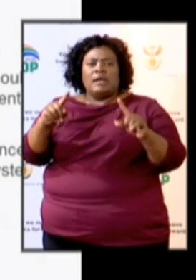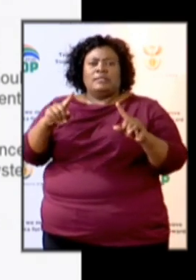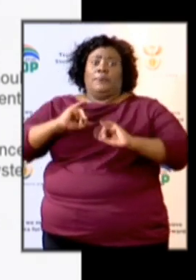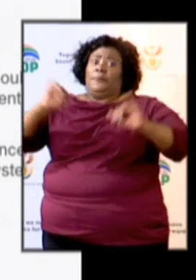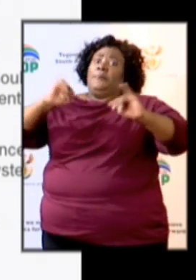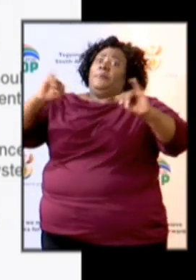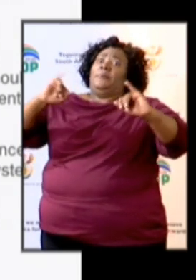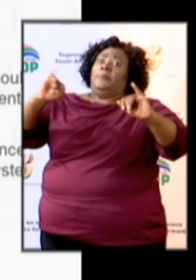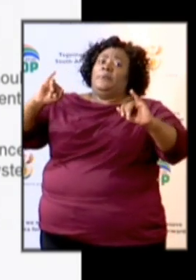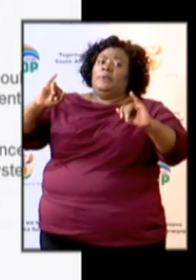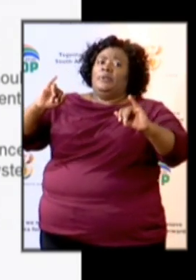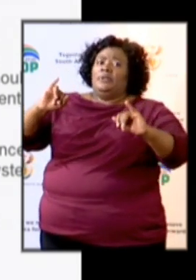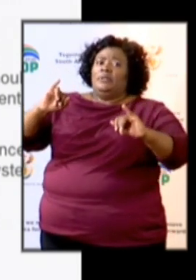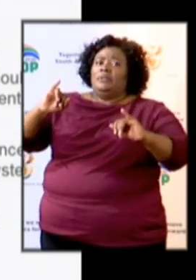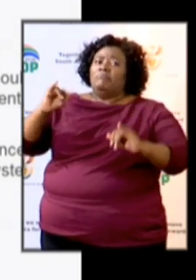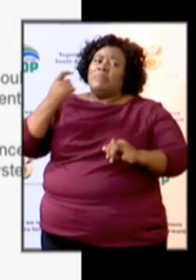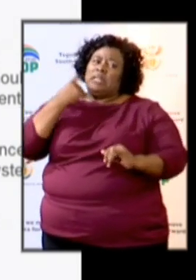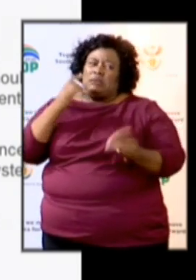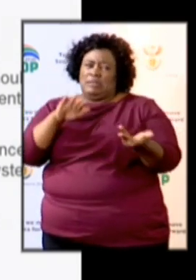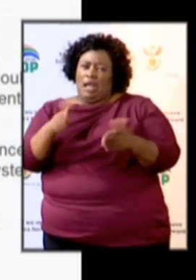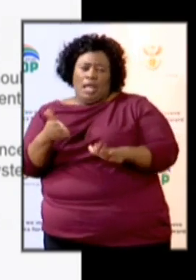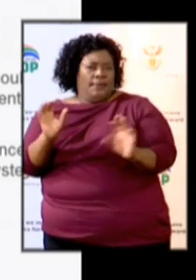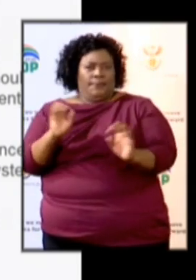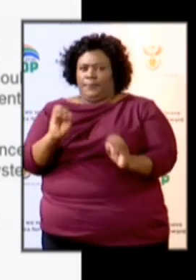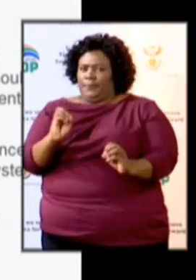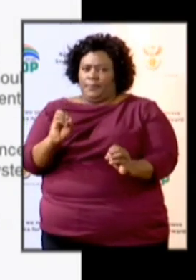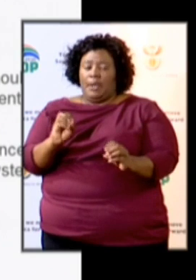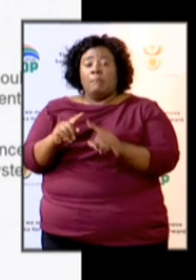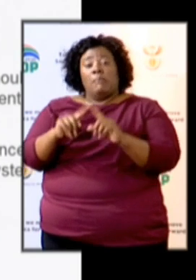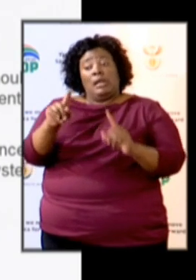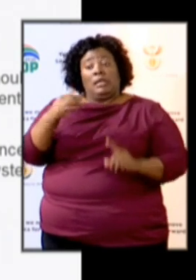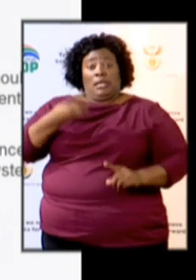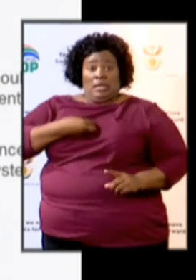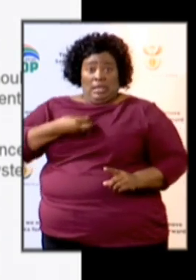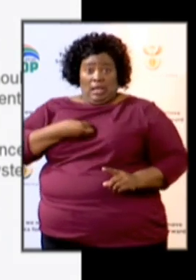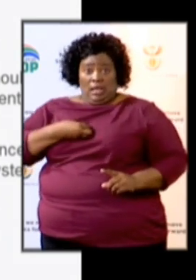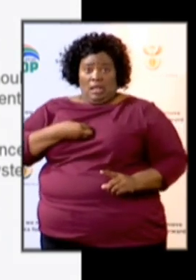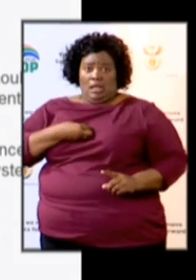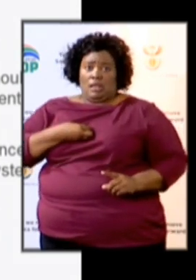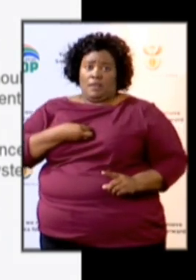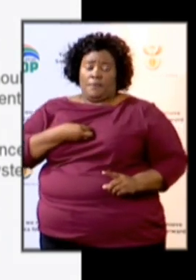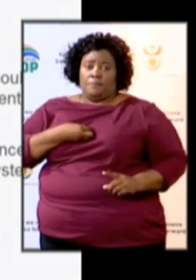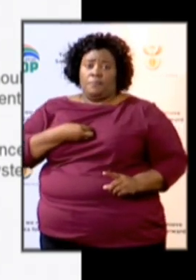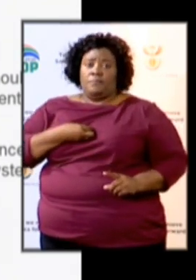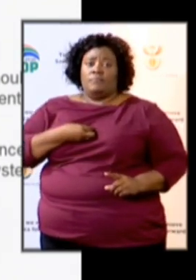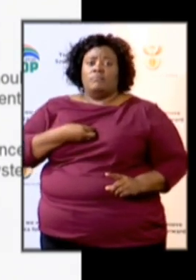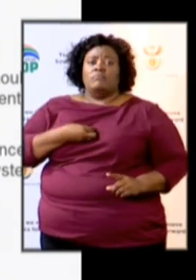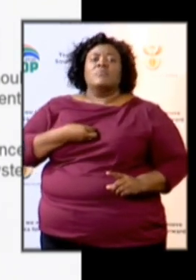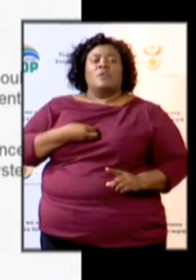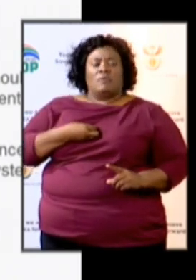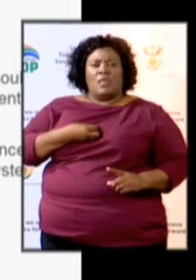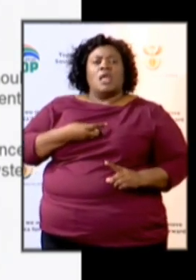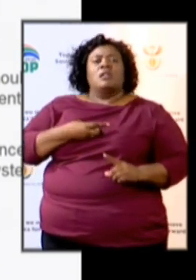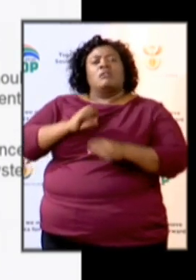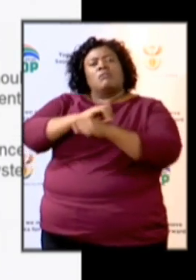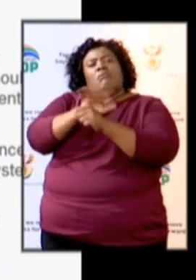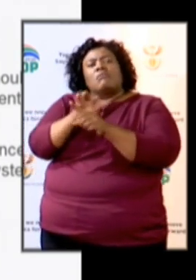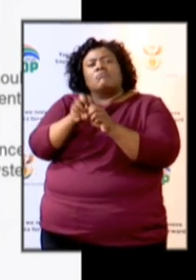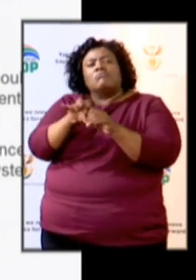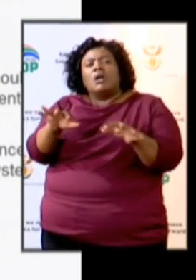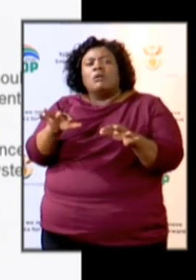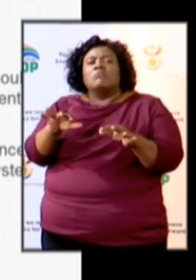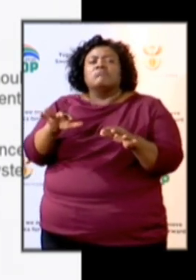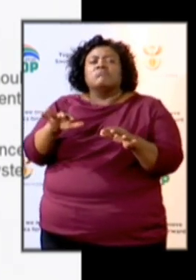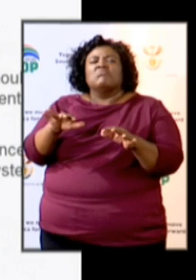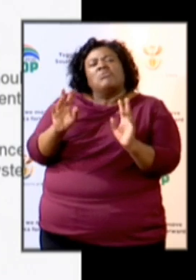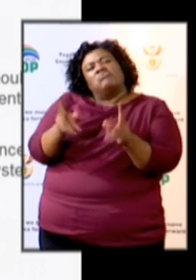be, even if you get infected. The younger you are, the milder it is, and